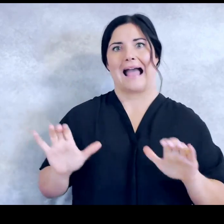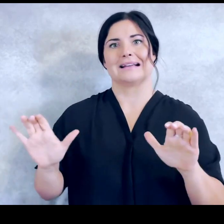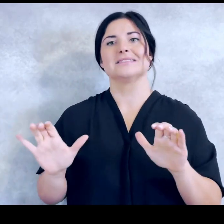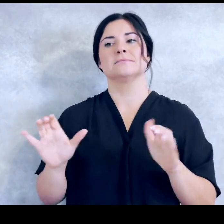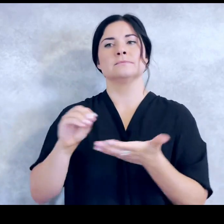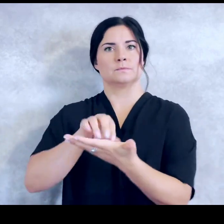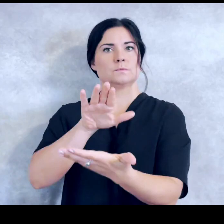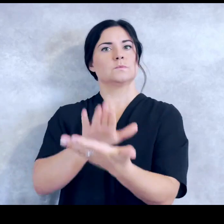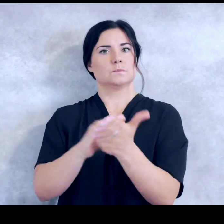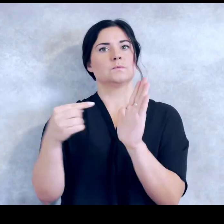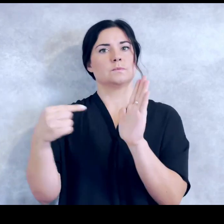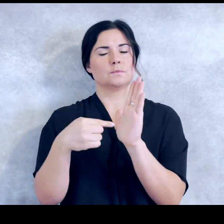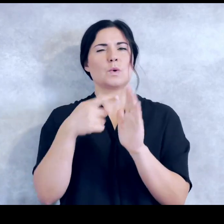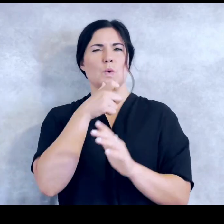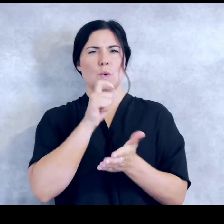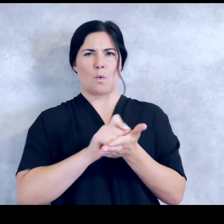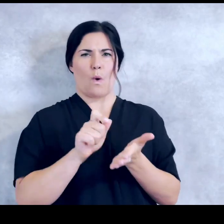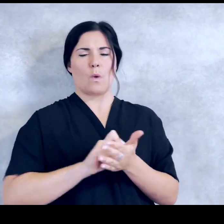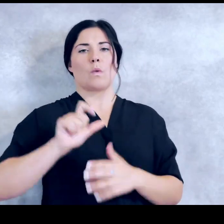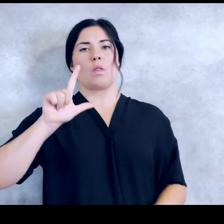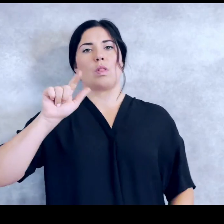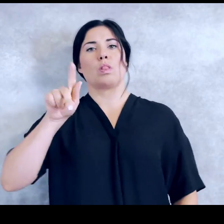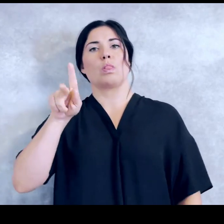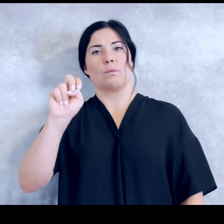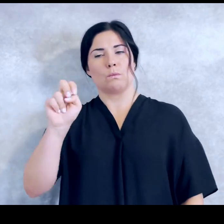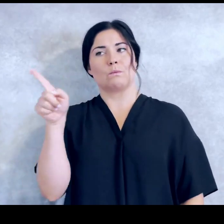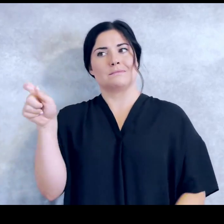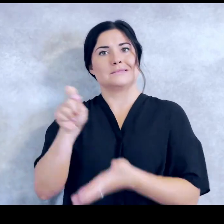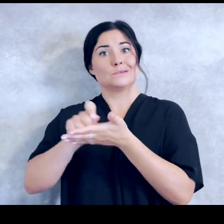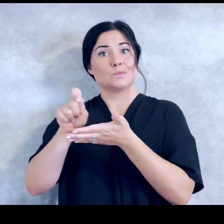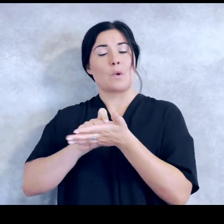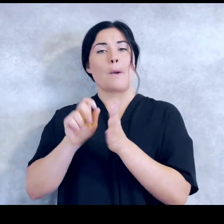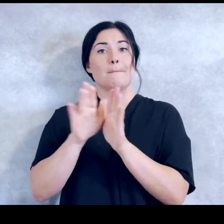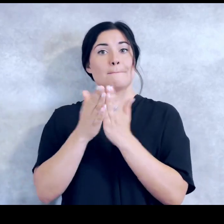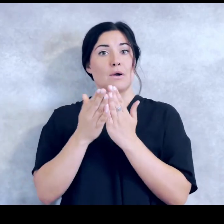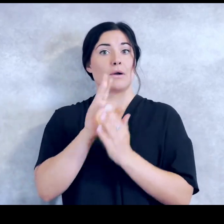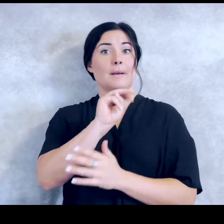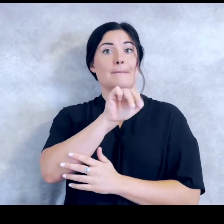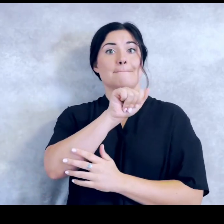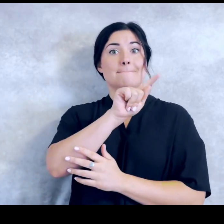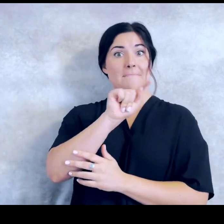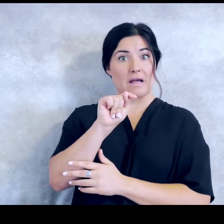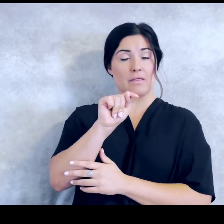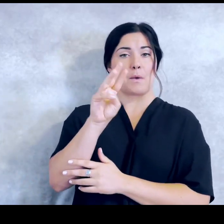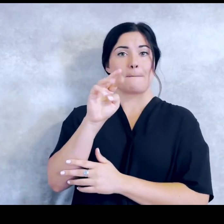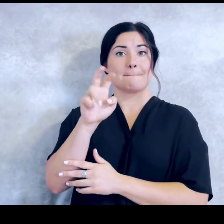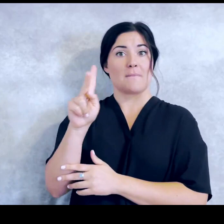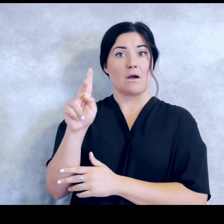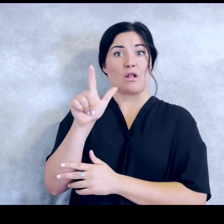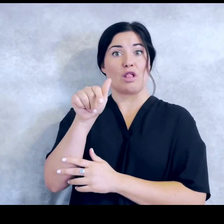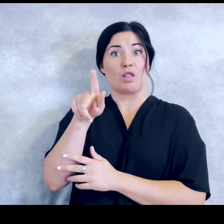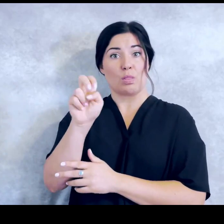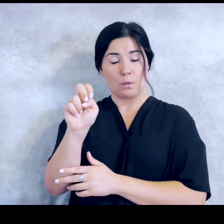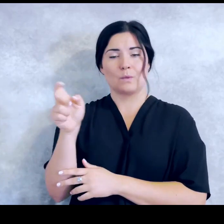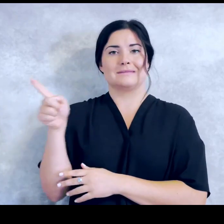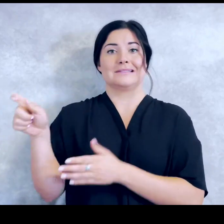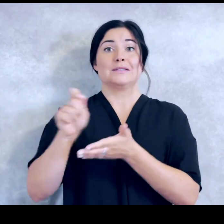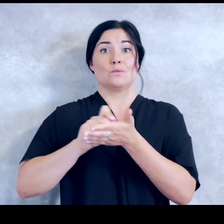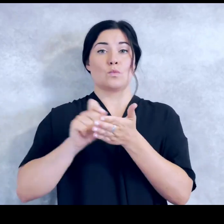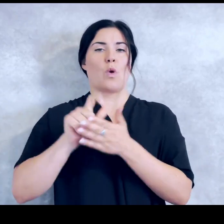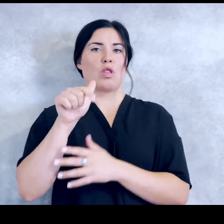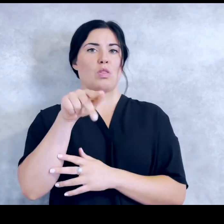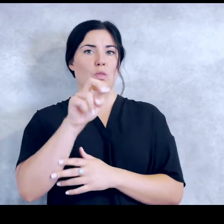disciples. The man who wrote it was a guy named Luke. He was a doctor. He wrote the book of Luke, Matthew, Mark, Luke. And where Luke ends with